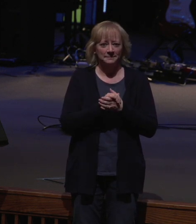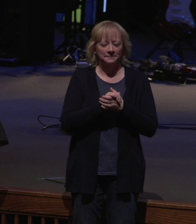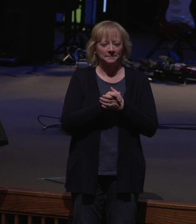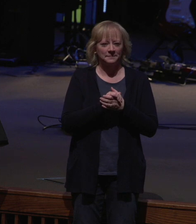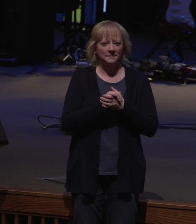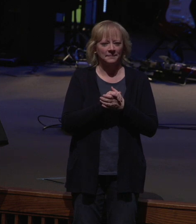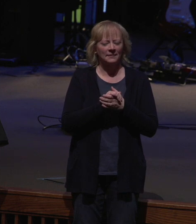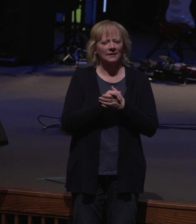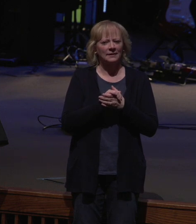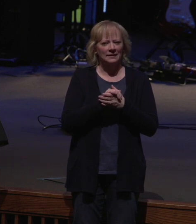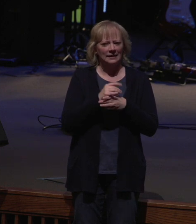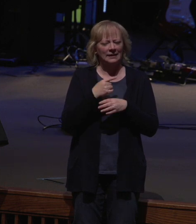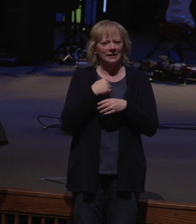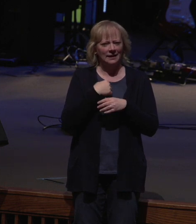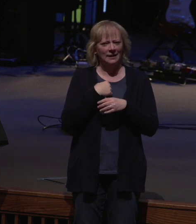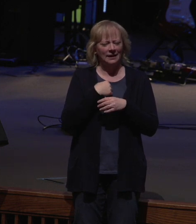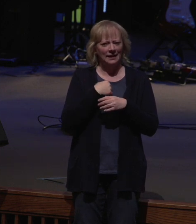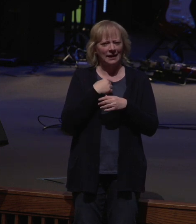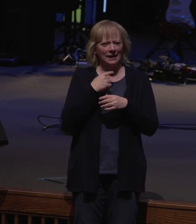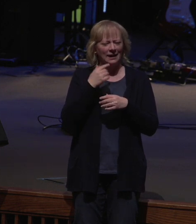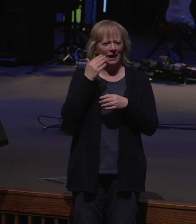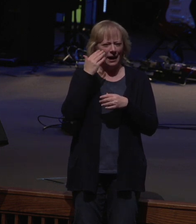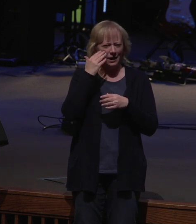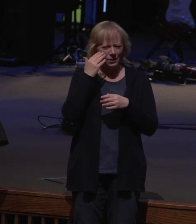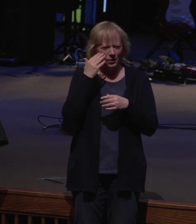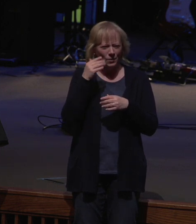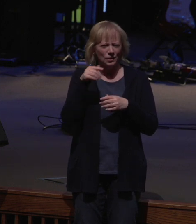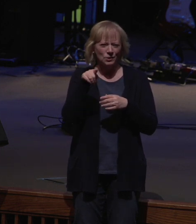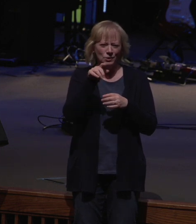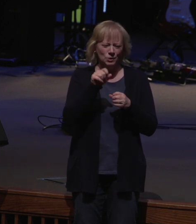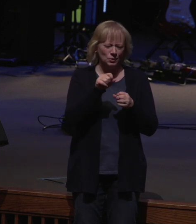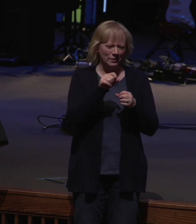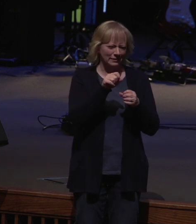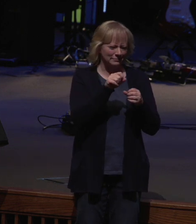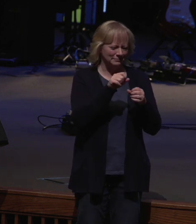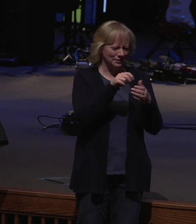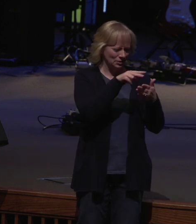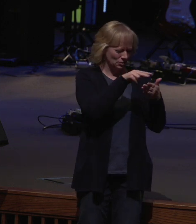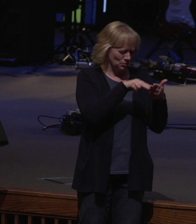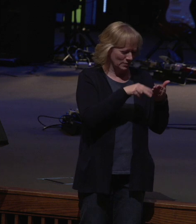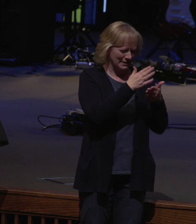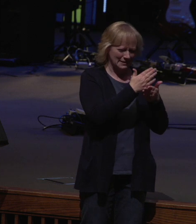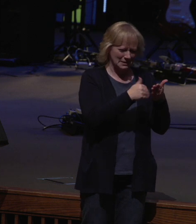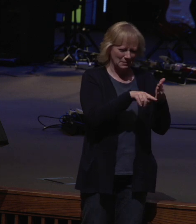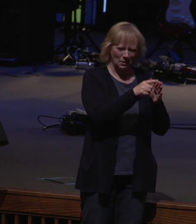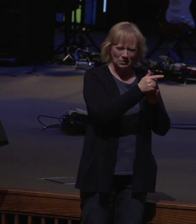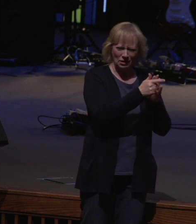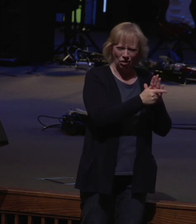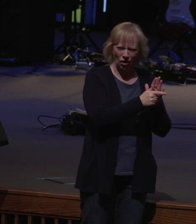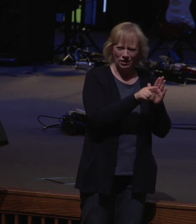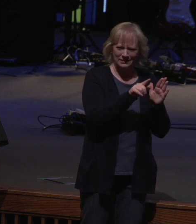And I will concede, you can get into some of those laws. You're like mid-Leviticus, and